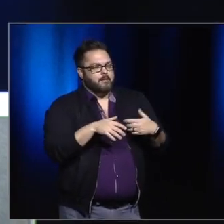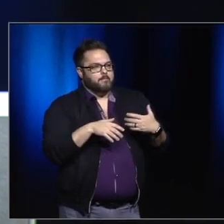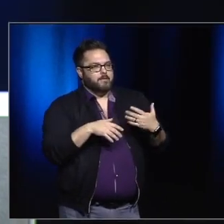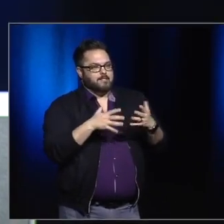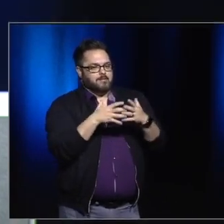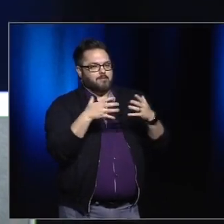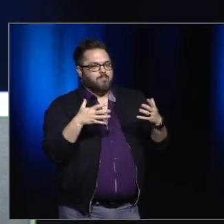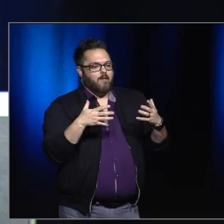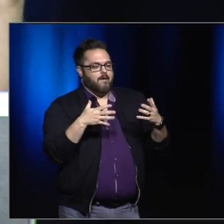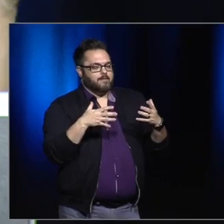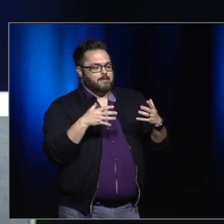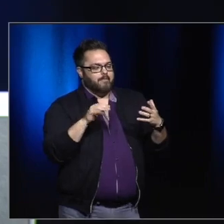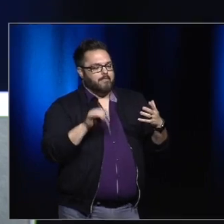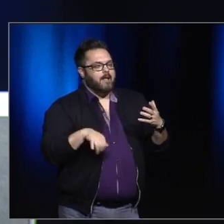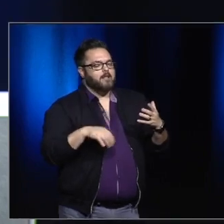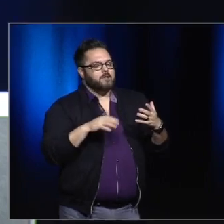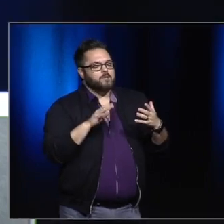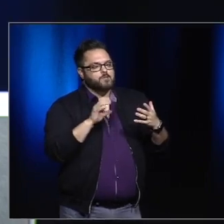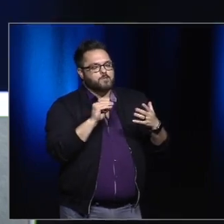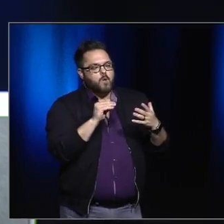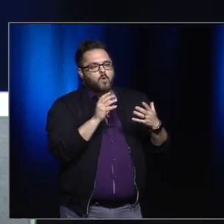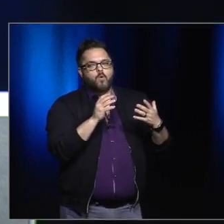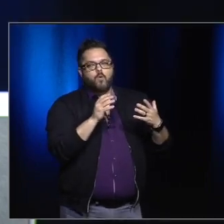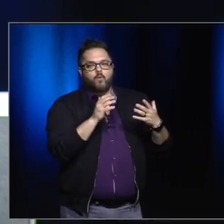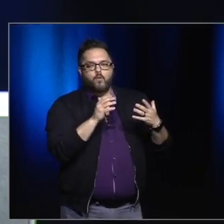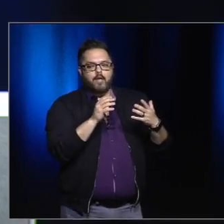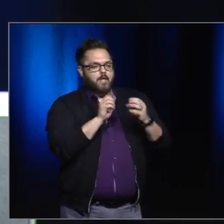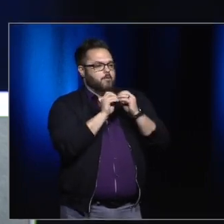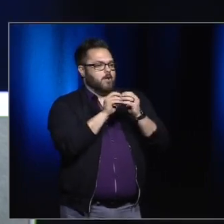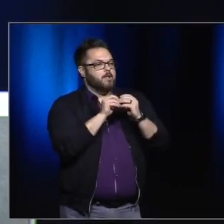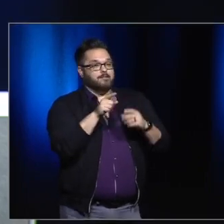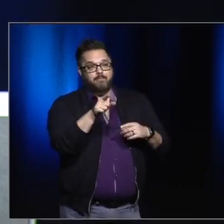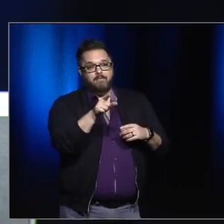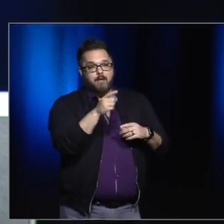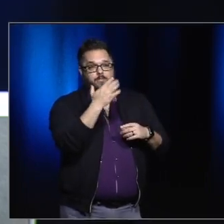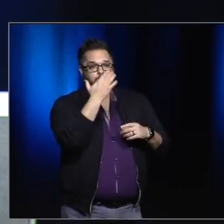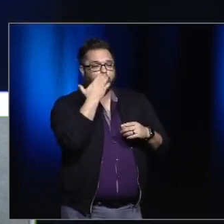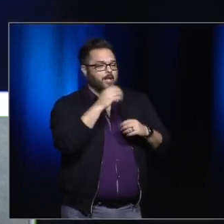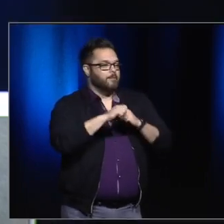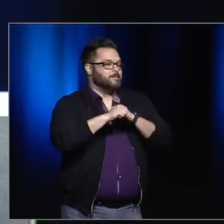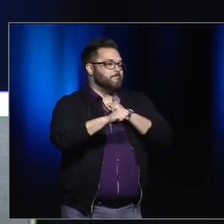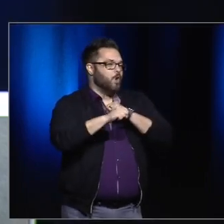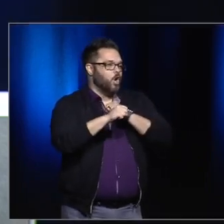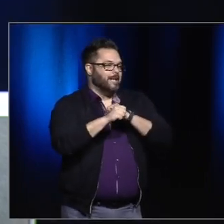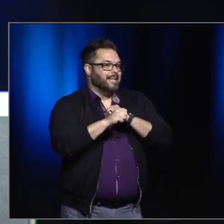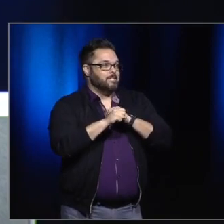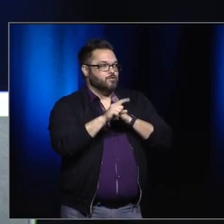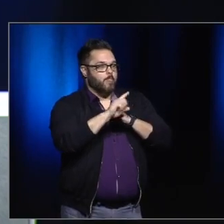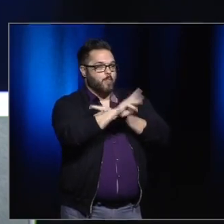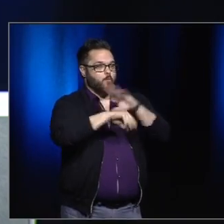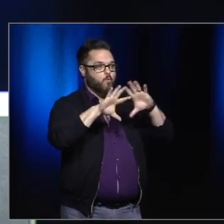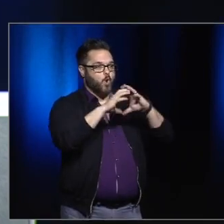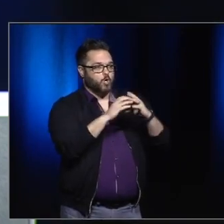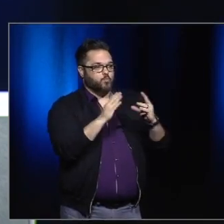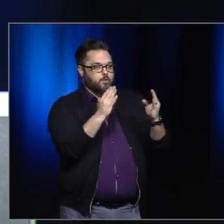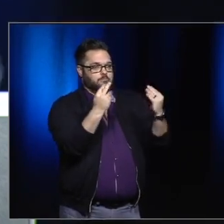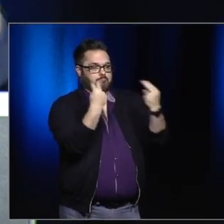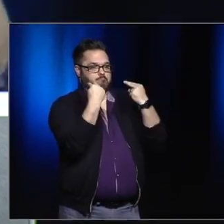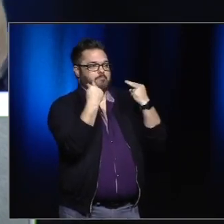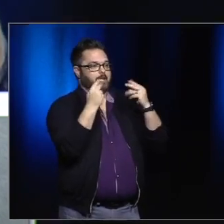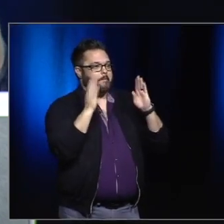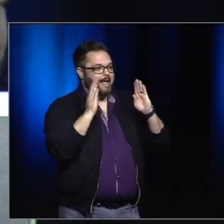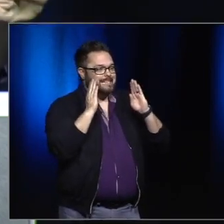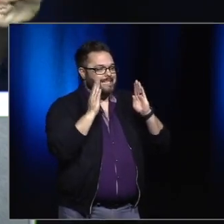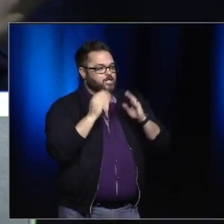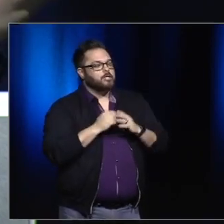that, separated them. But it was a marketing exercise to get the world to pay attention, and it did work. But there